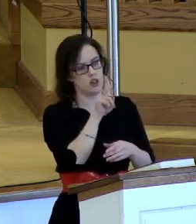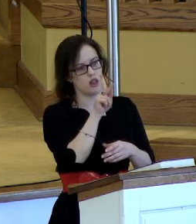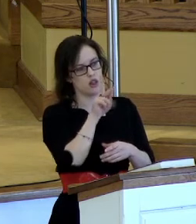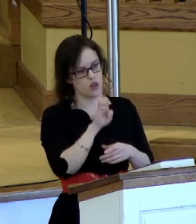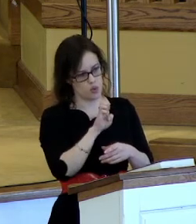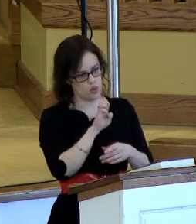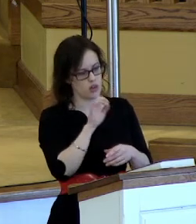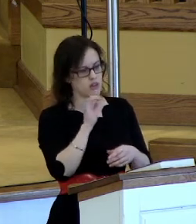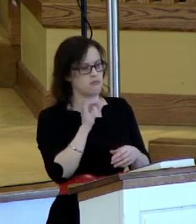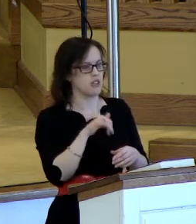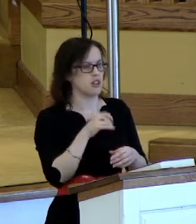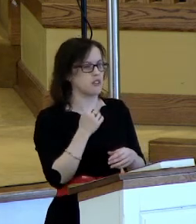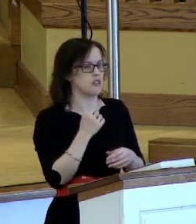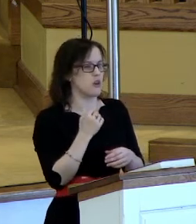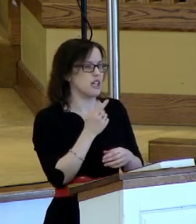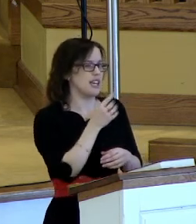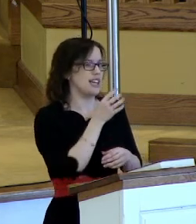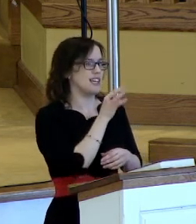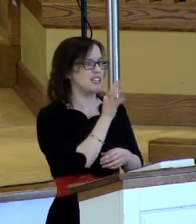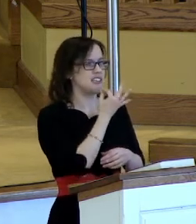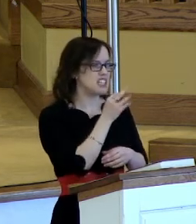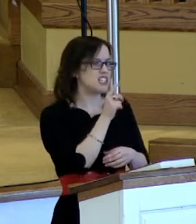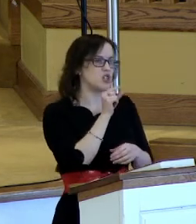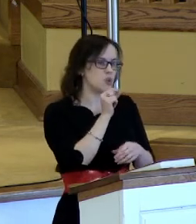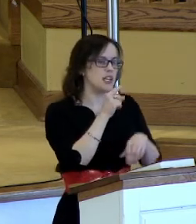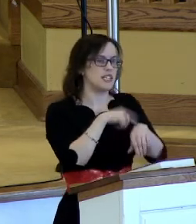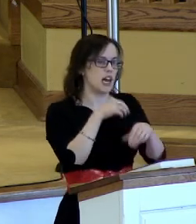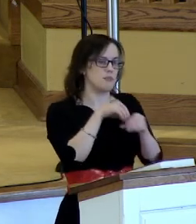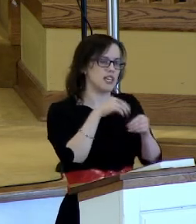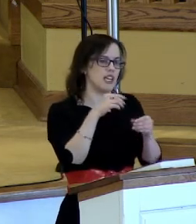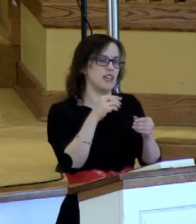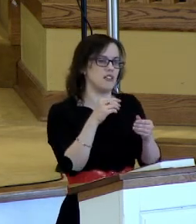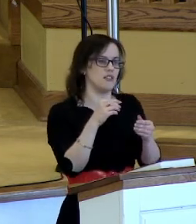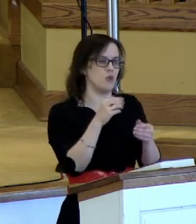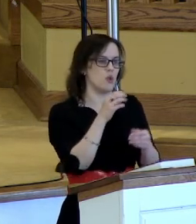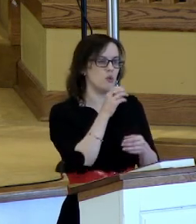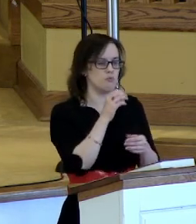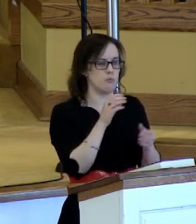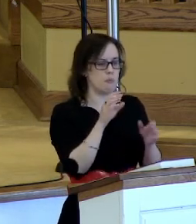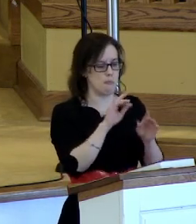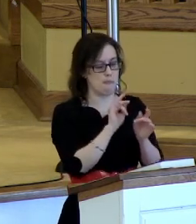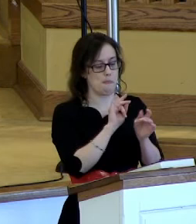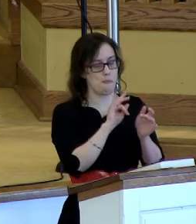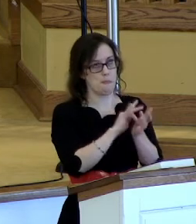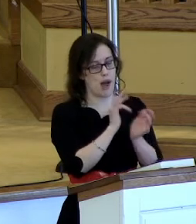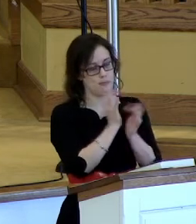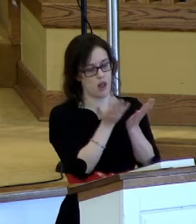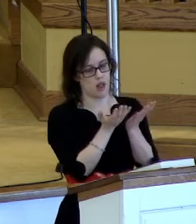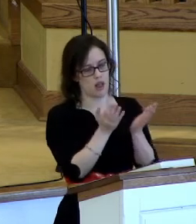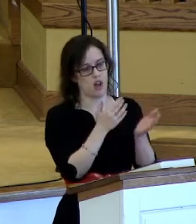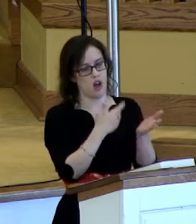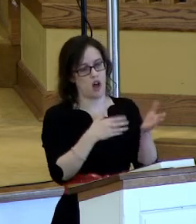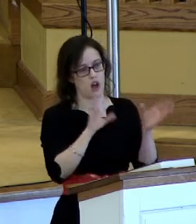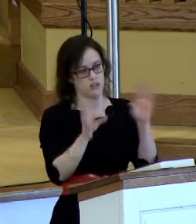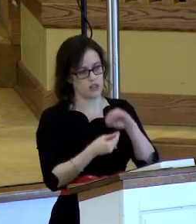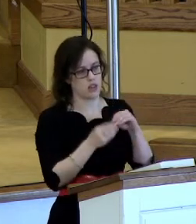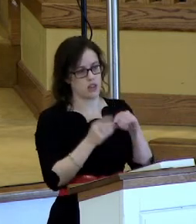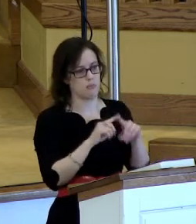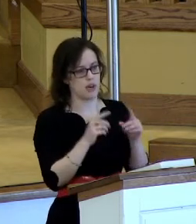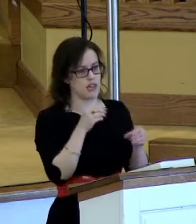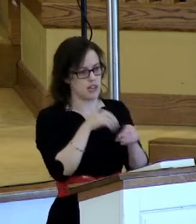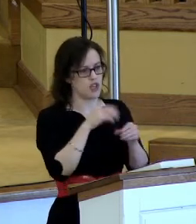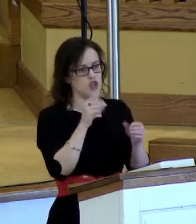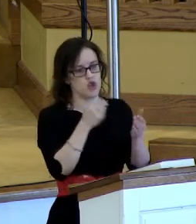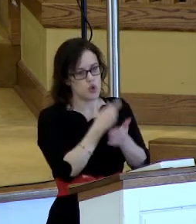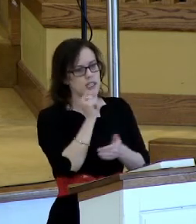Old Testament and only two times in the New Testament, and both times they are spoken by the Lord Jesus Christ. In Luke chapter 11, and we'll be in this portion of